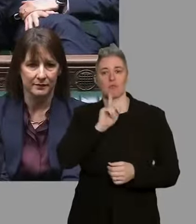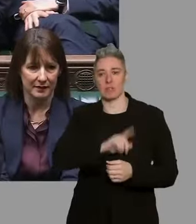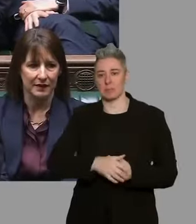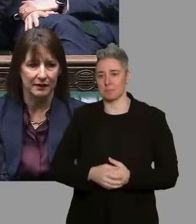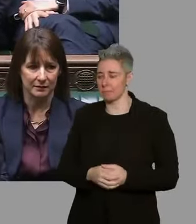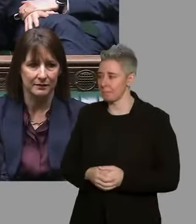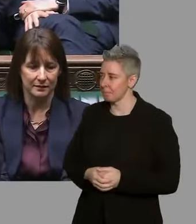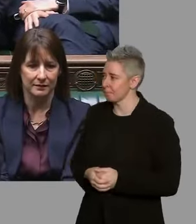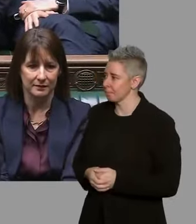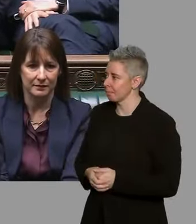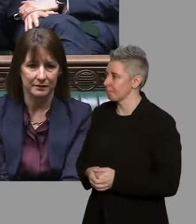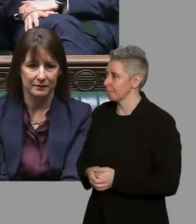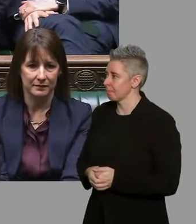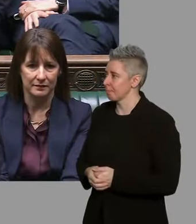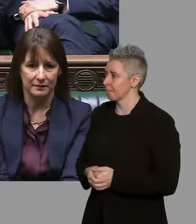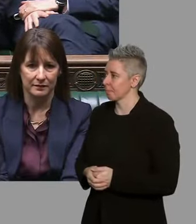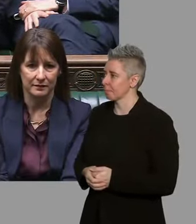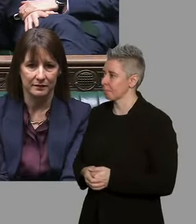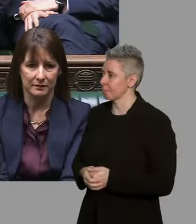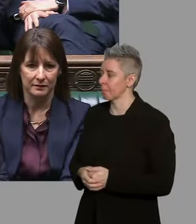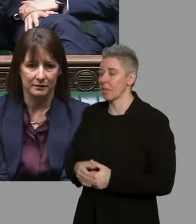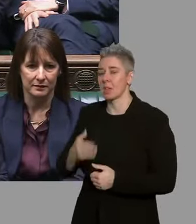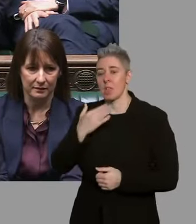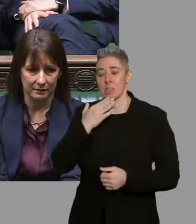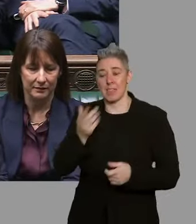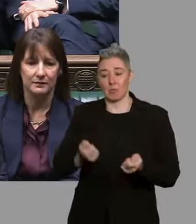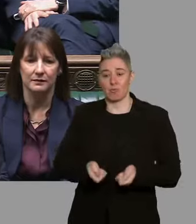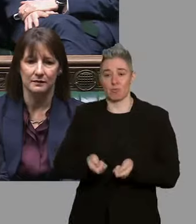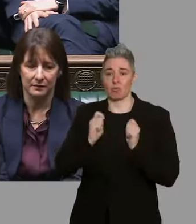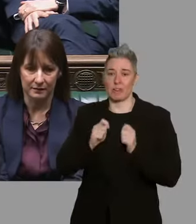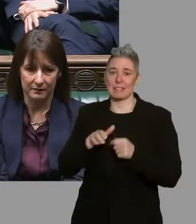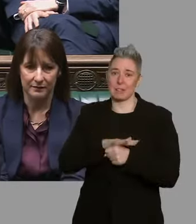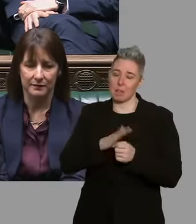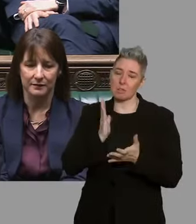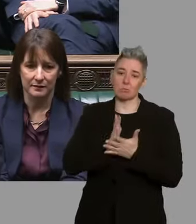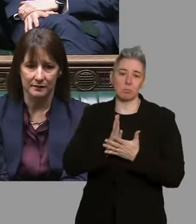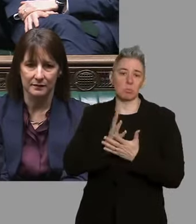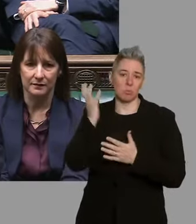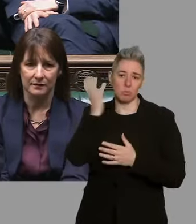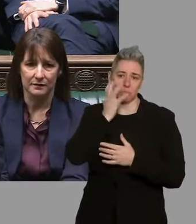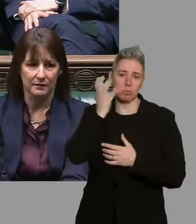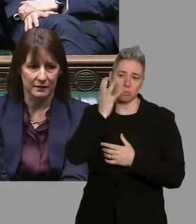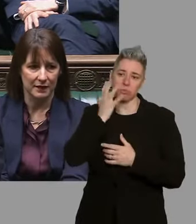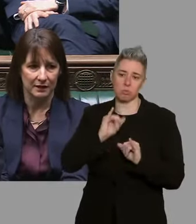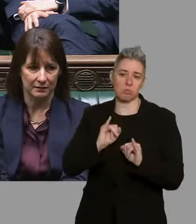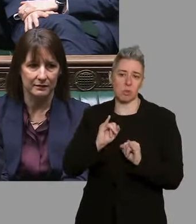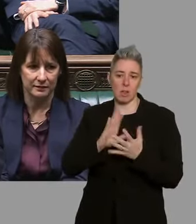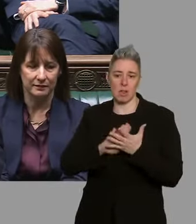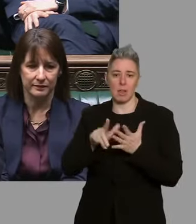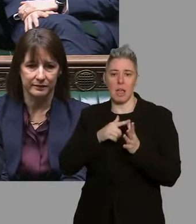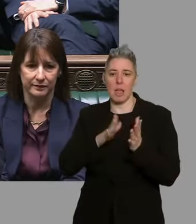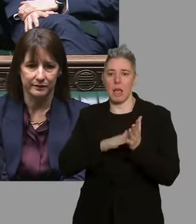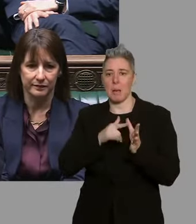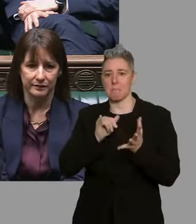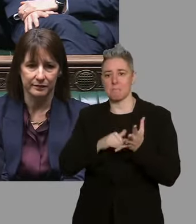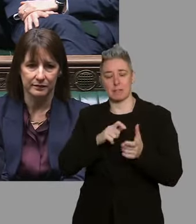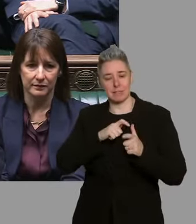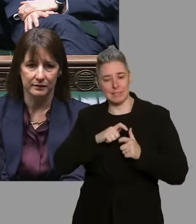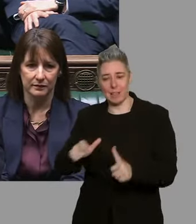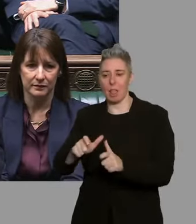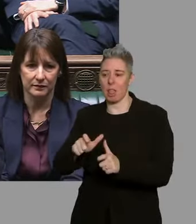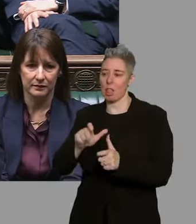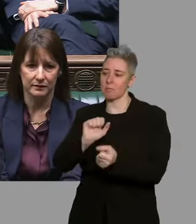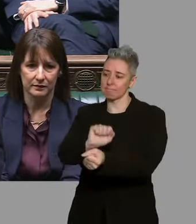It's appalling that Hamas continue to detain Avinatan and other hostages, including